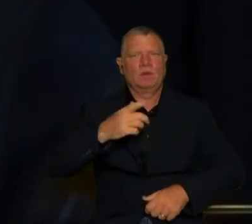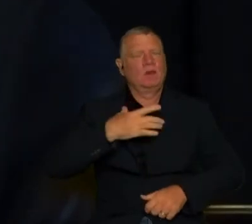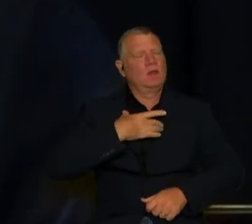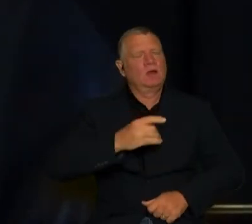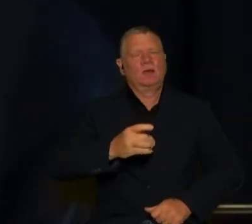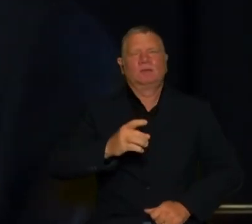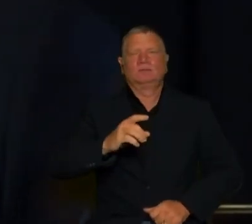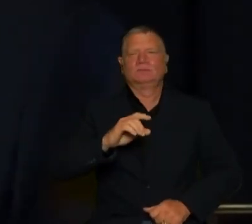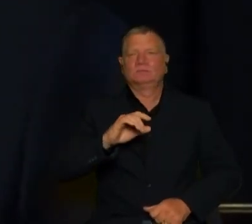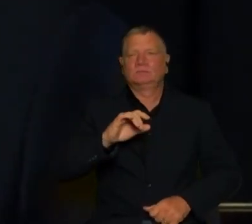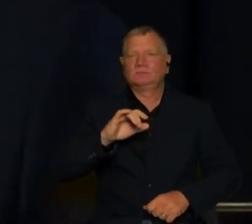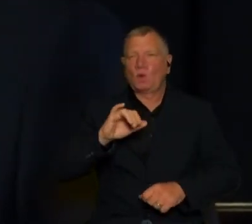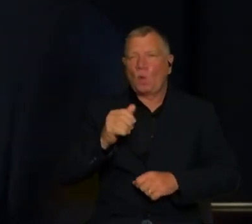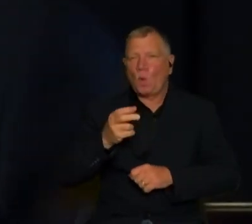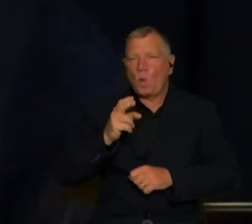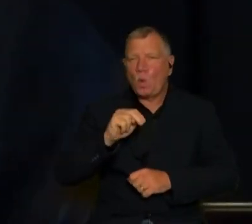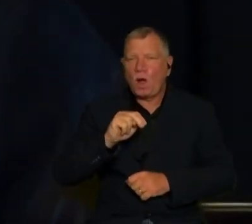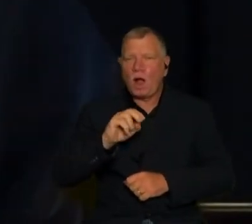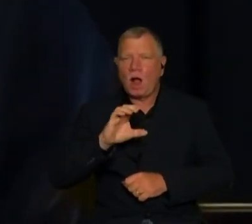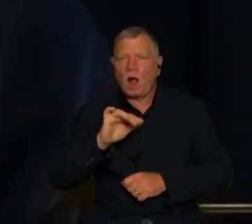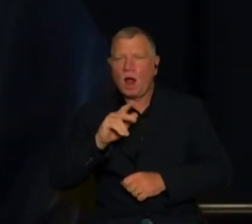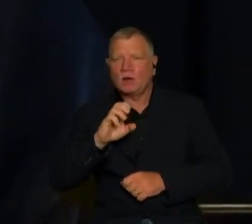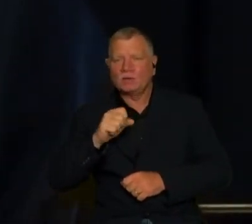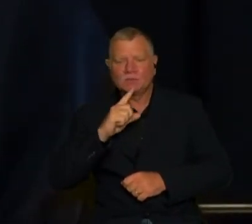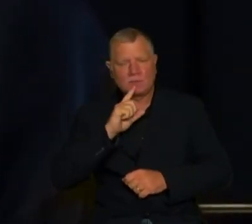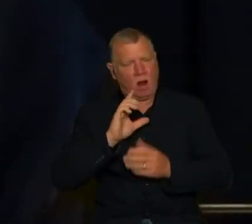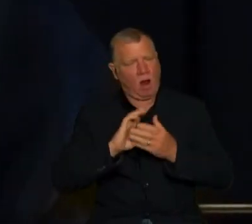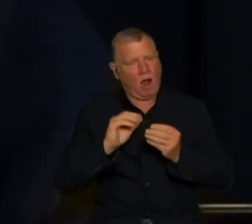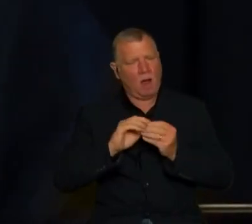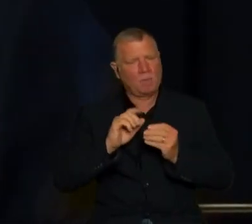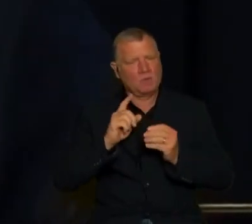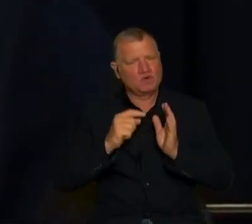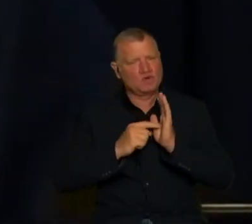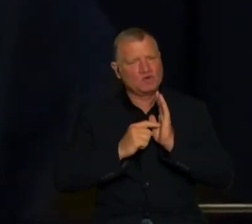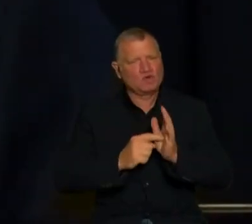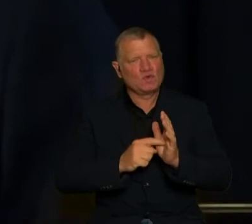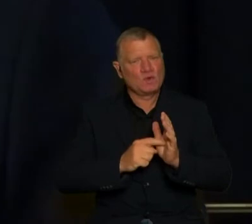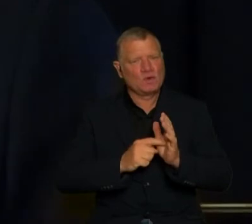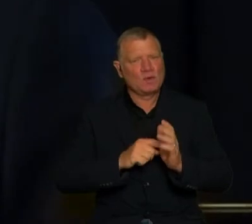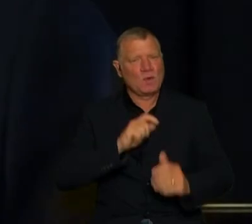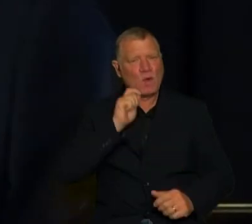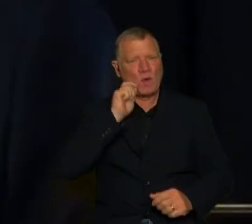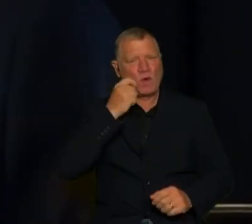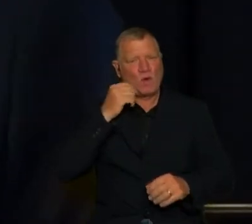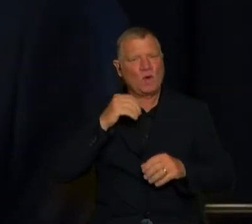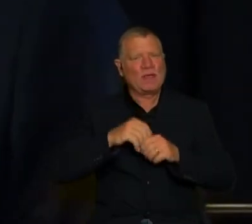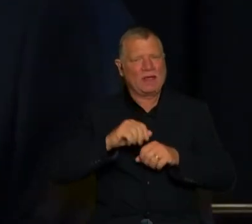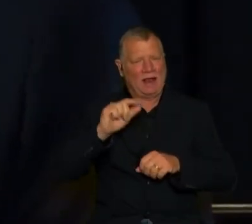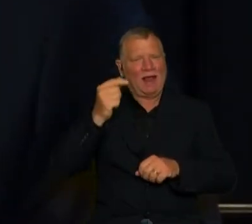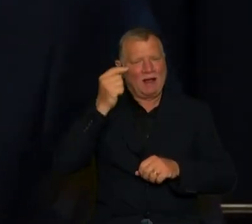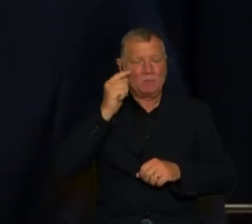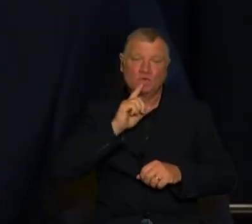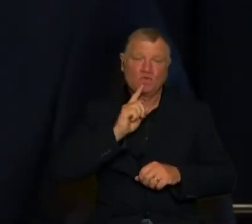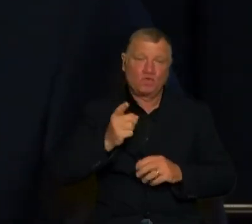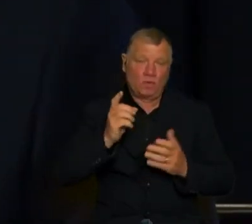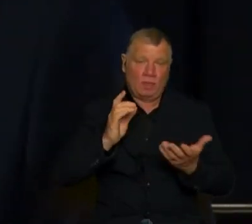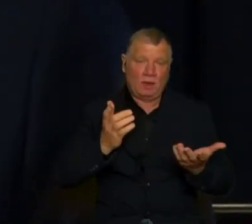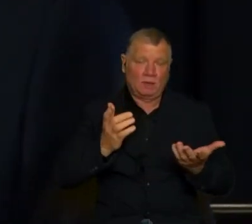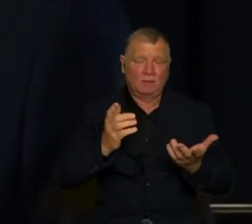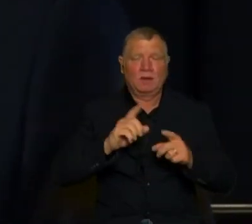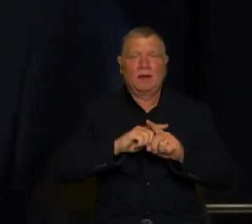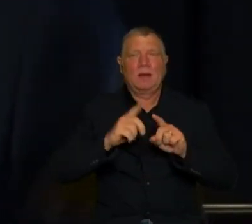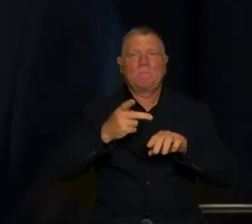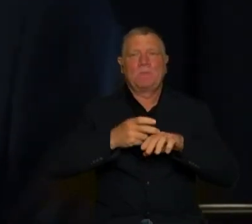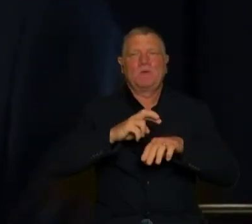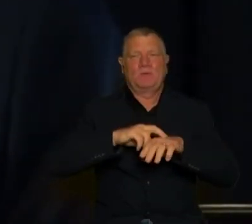liked Juan Carlos Blanco's comment that you're showing it's cool to be in government, which I think is true, and I think